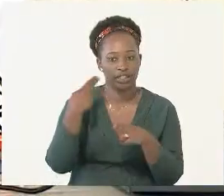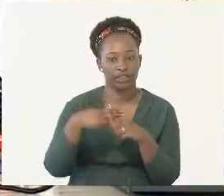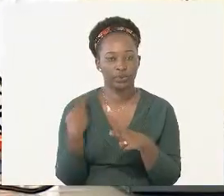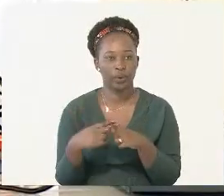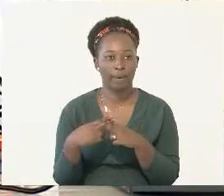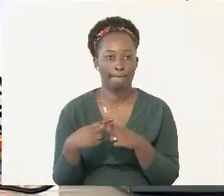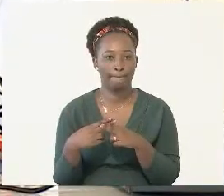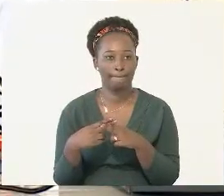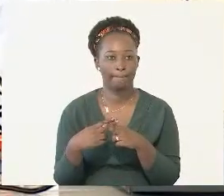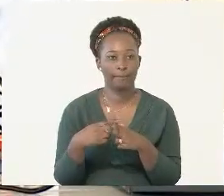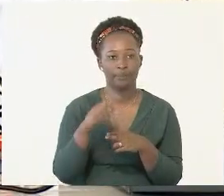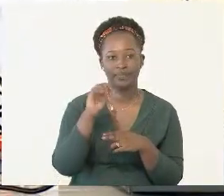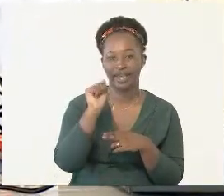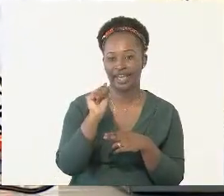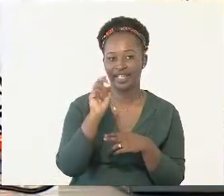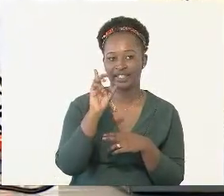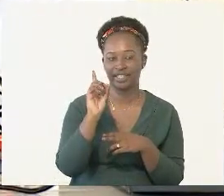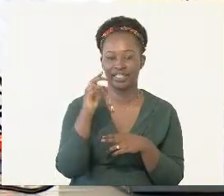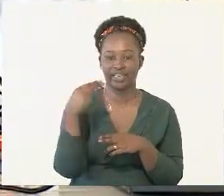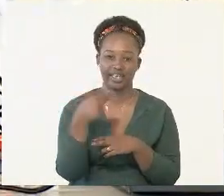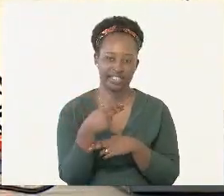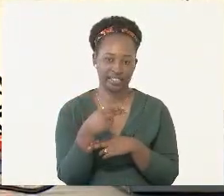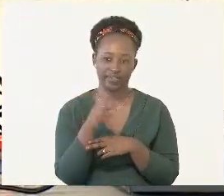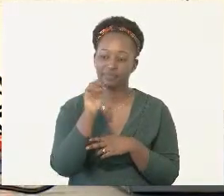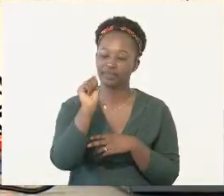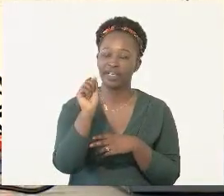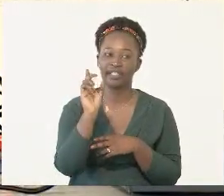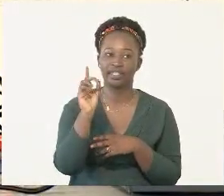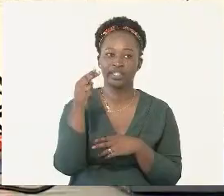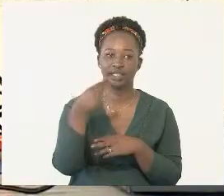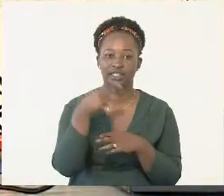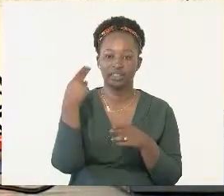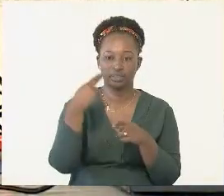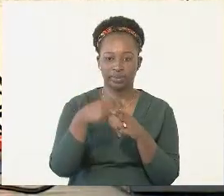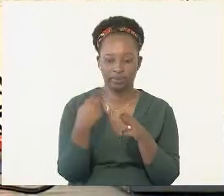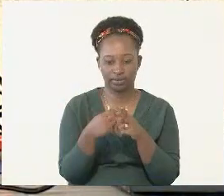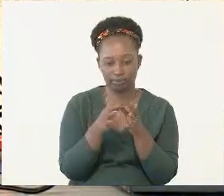is ADH. If I say ADH, it is